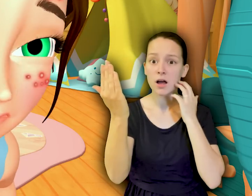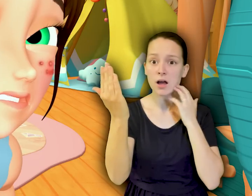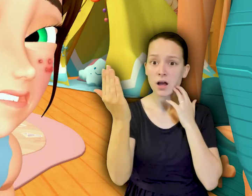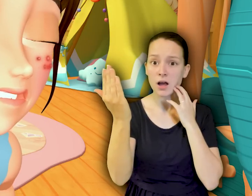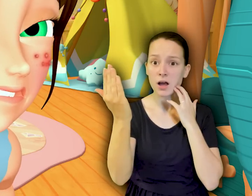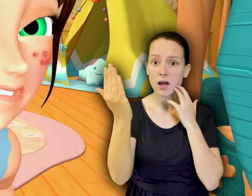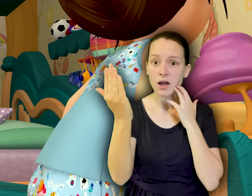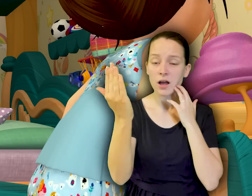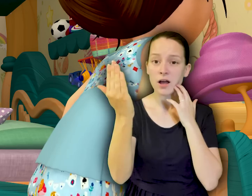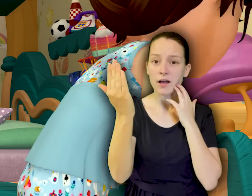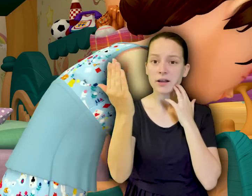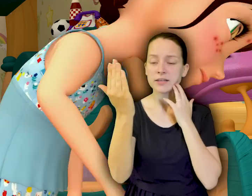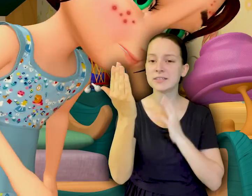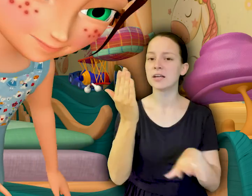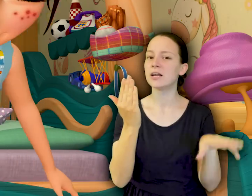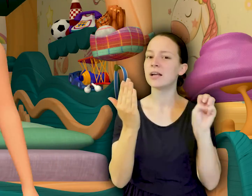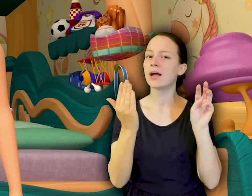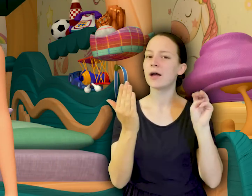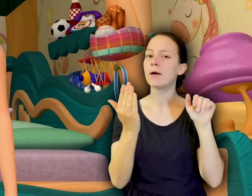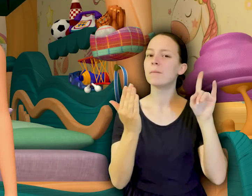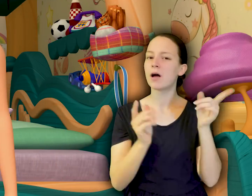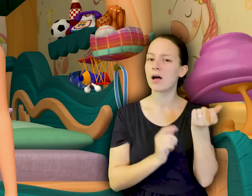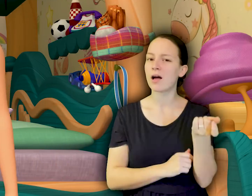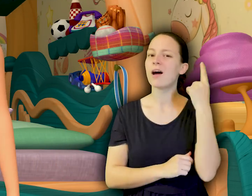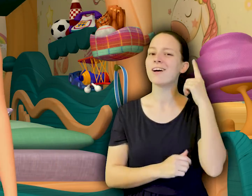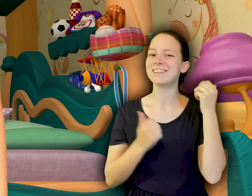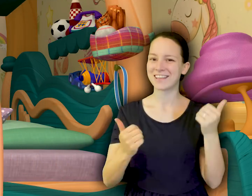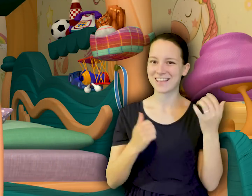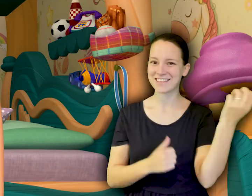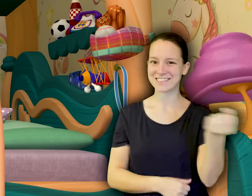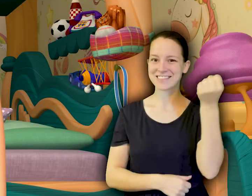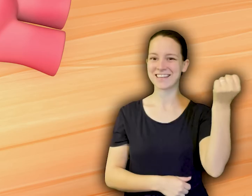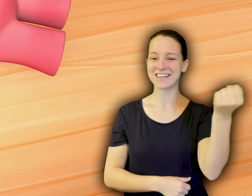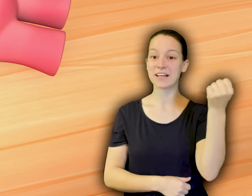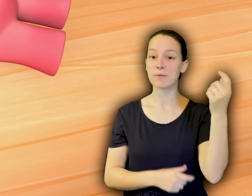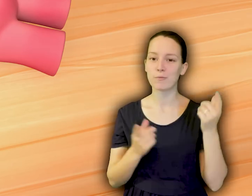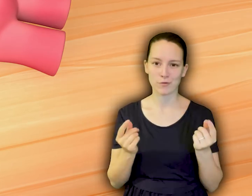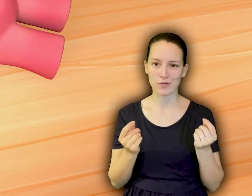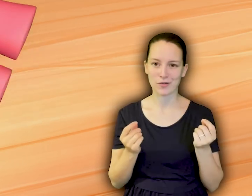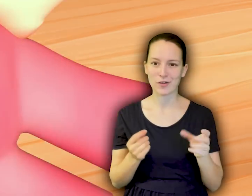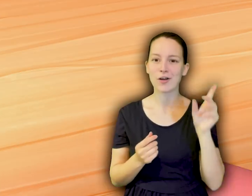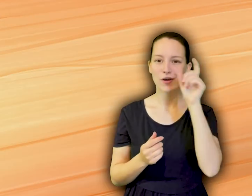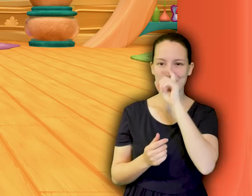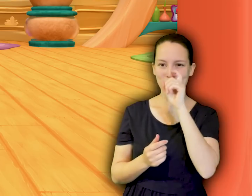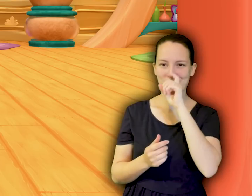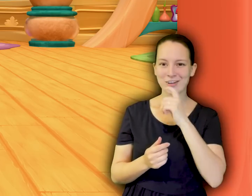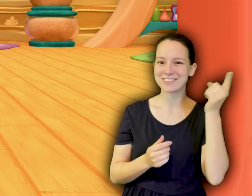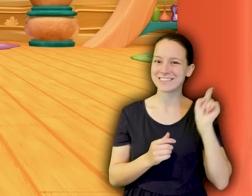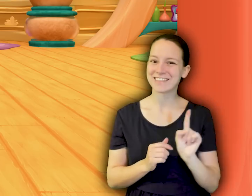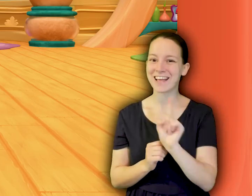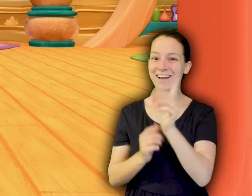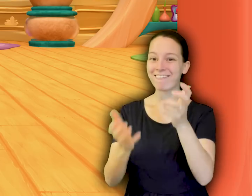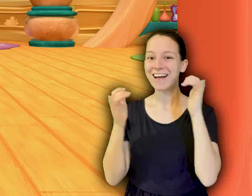covered in red Emma realized it was Saturday so she took her doll